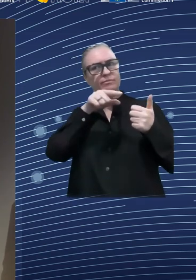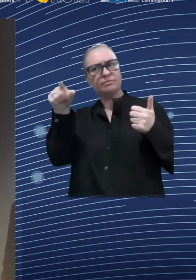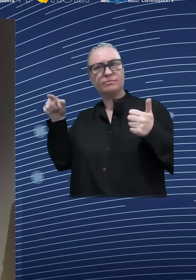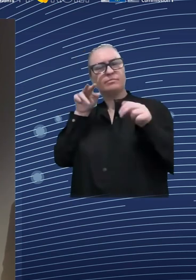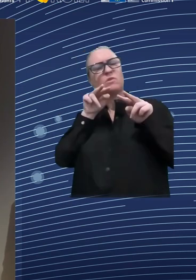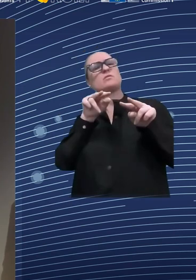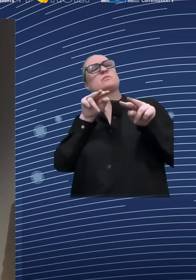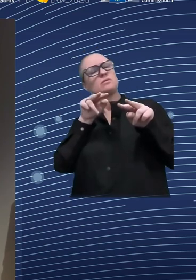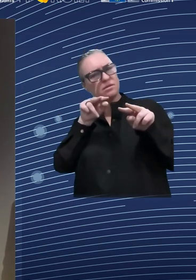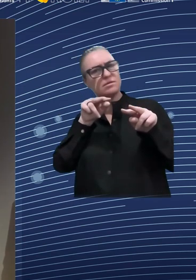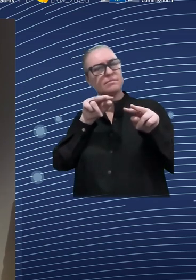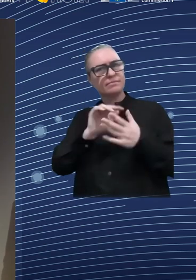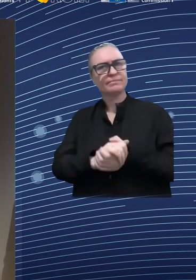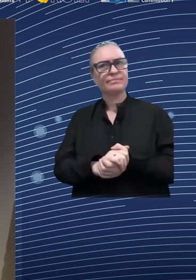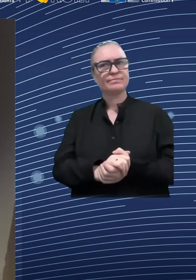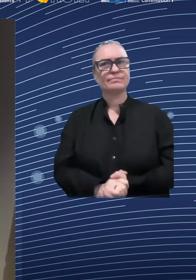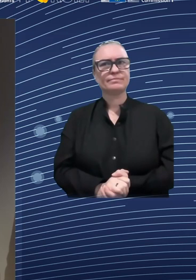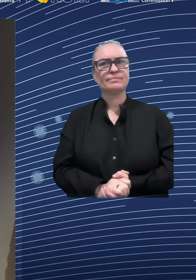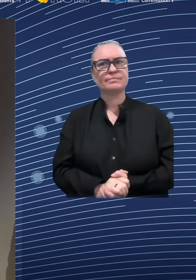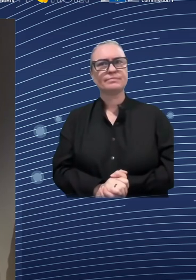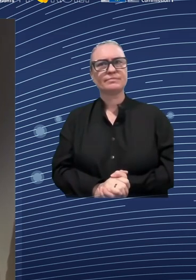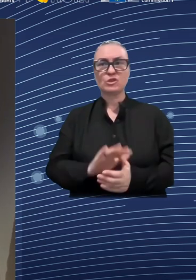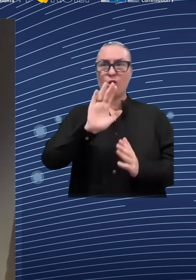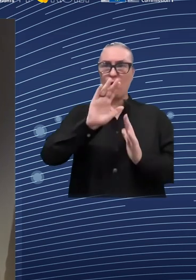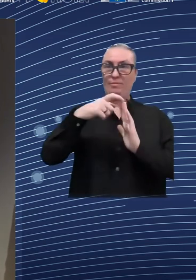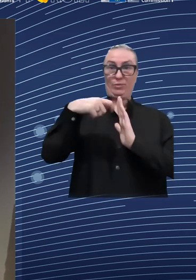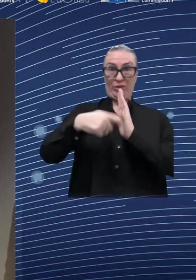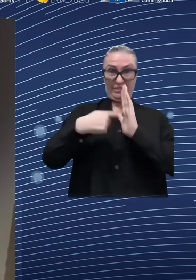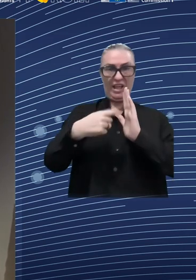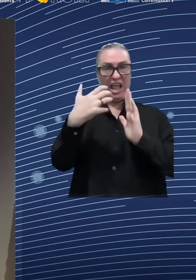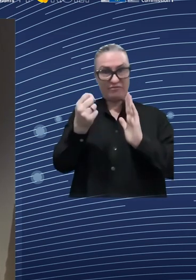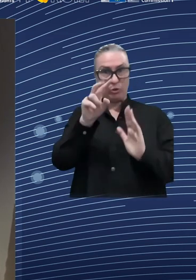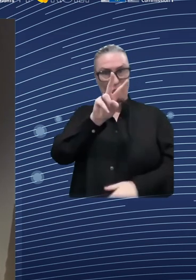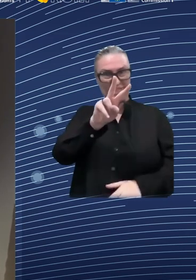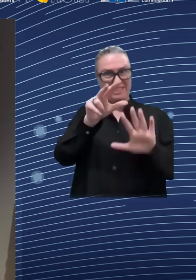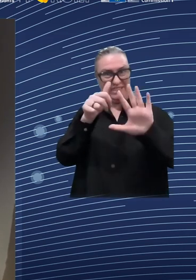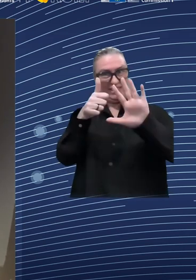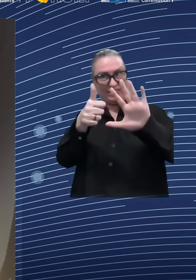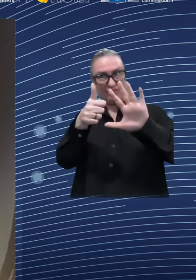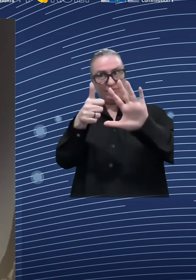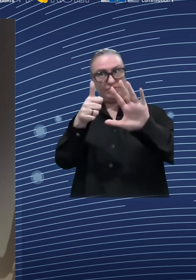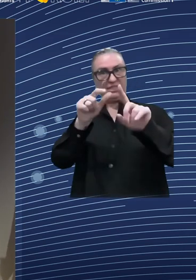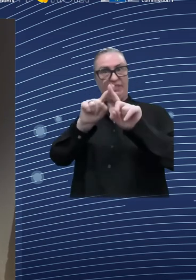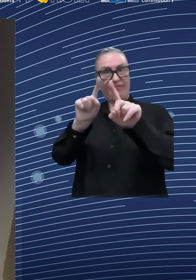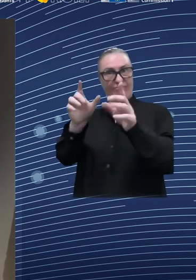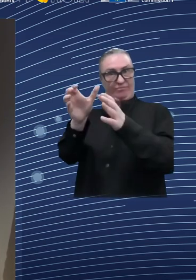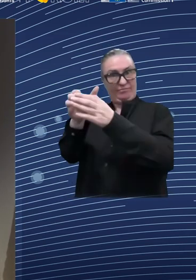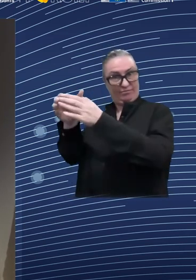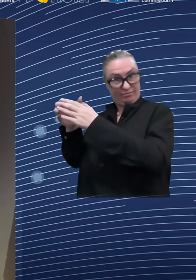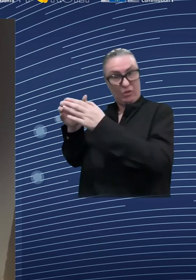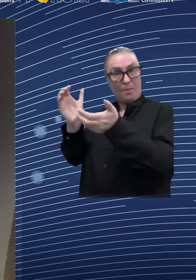partners. That's a lot. Tell us practically, how do you get that